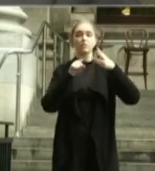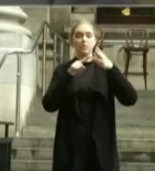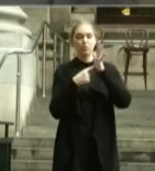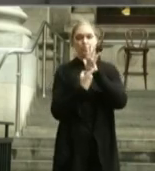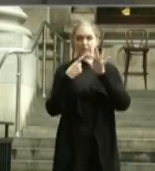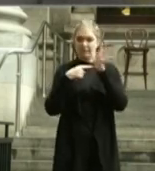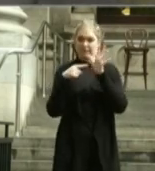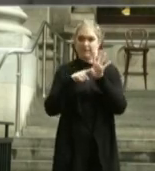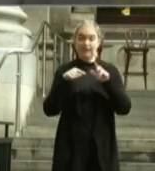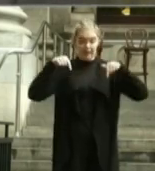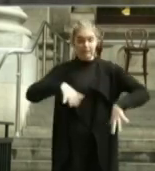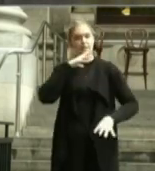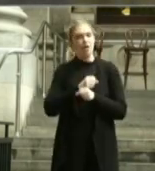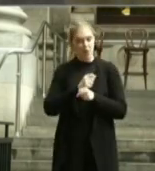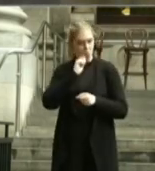all three.